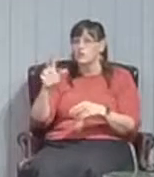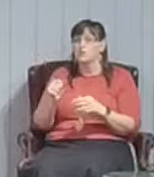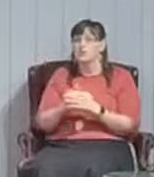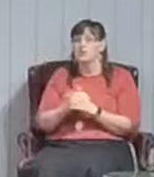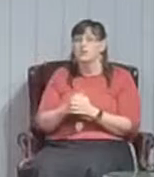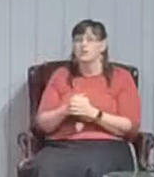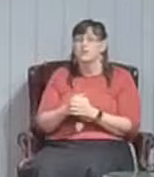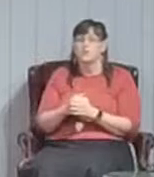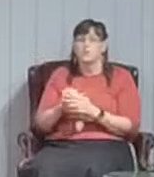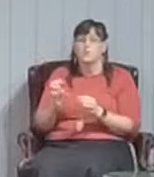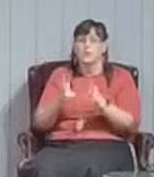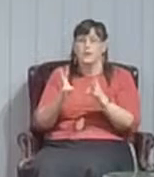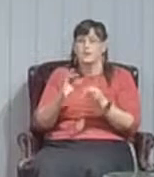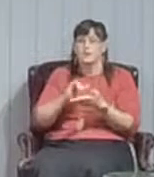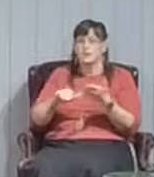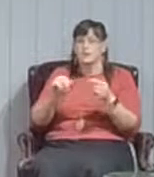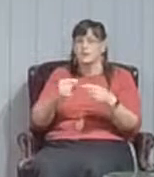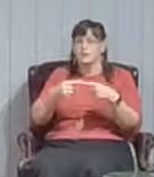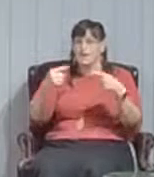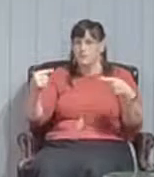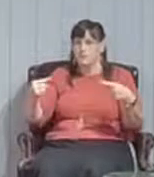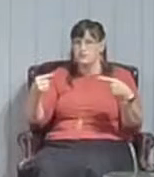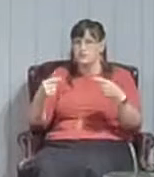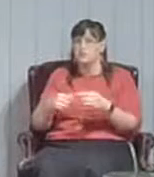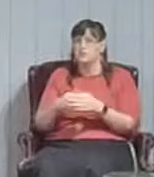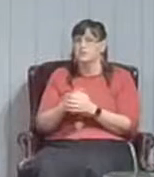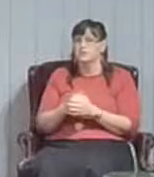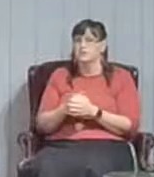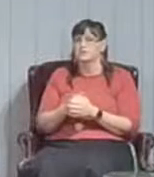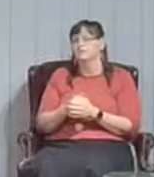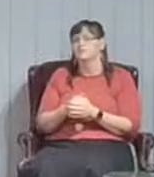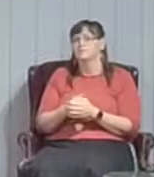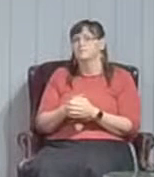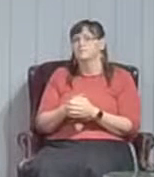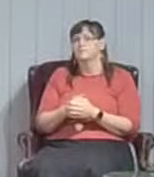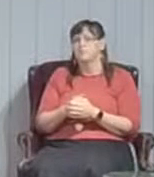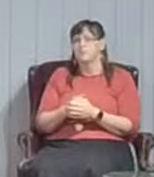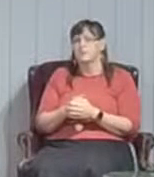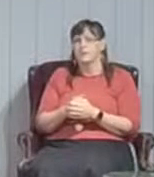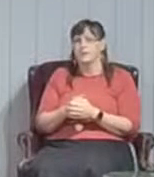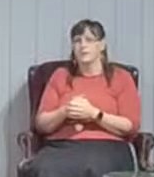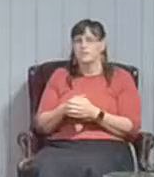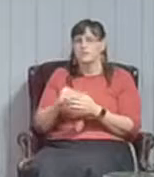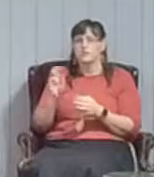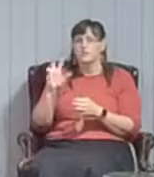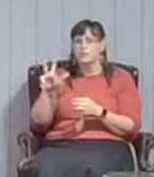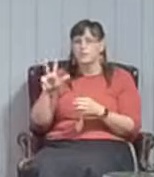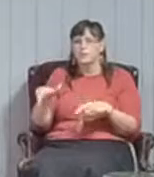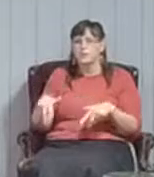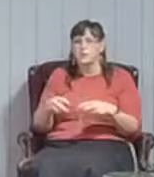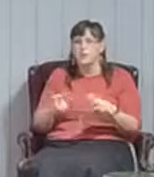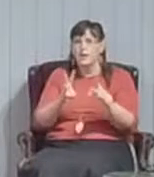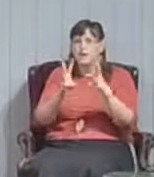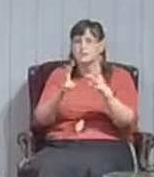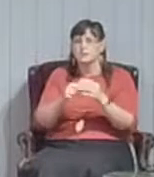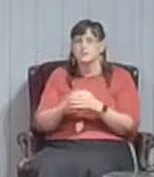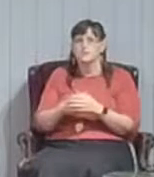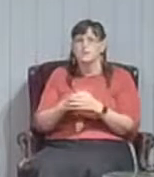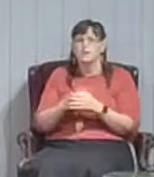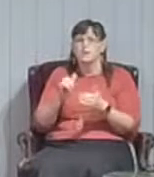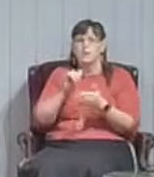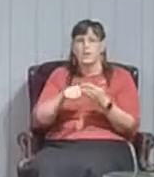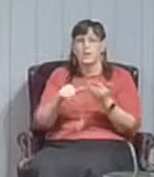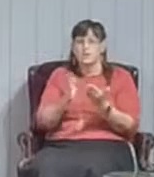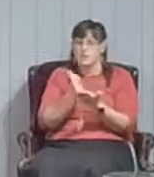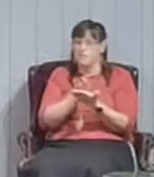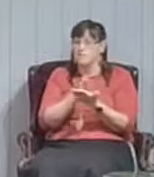people had. I want to suggest to you that these three movements, these three tactics, are among the most popular of the devil's